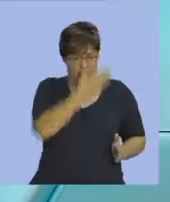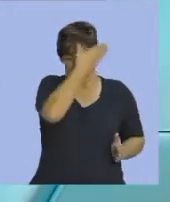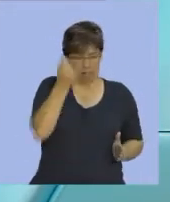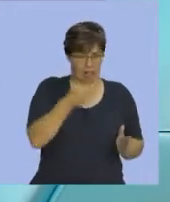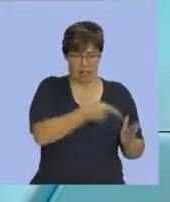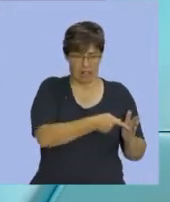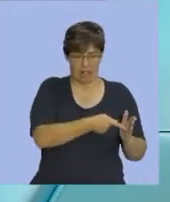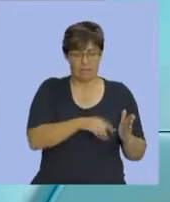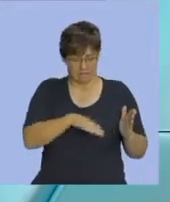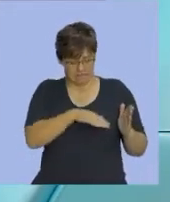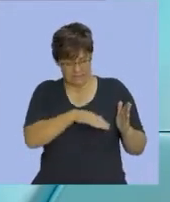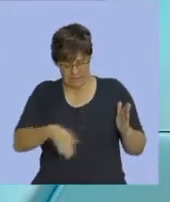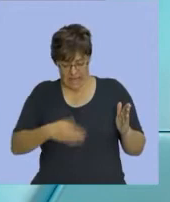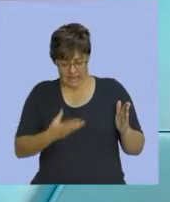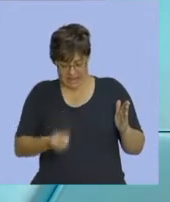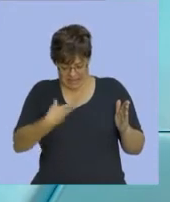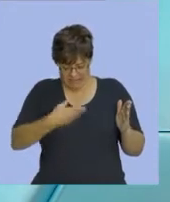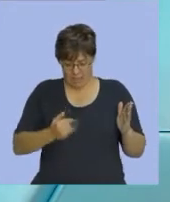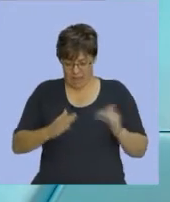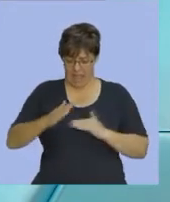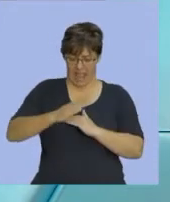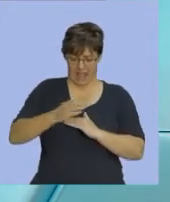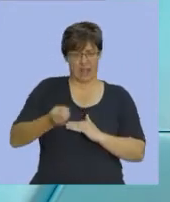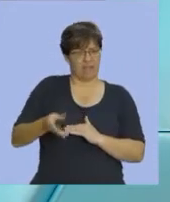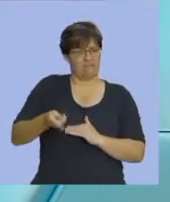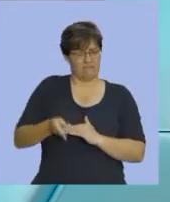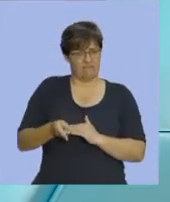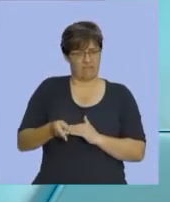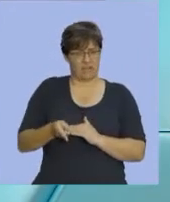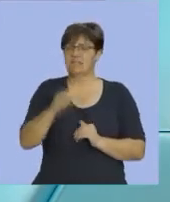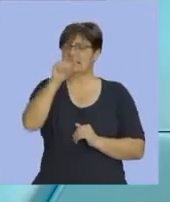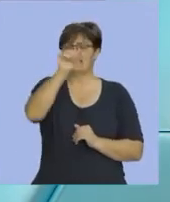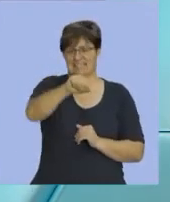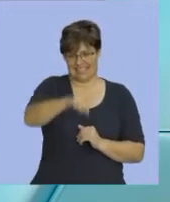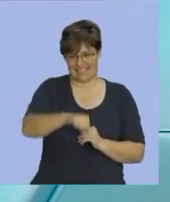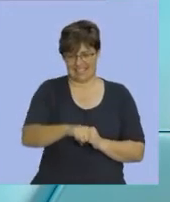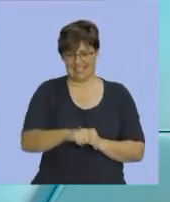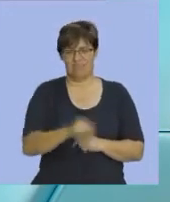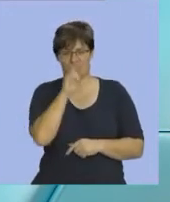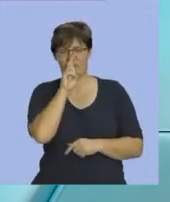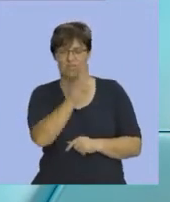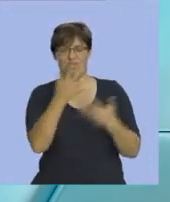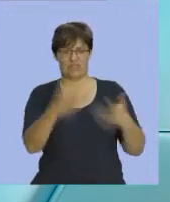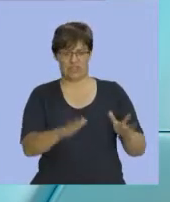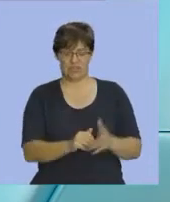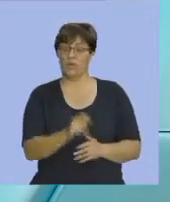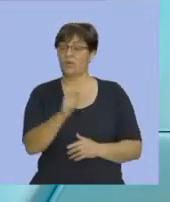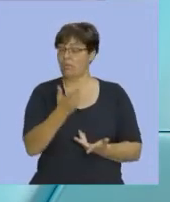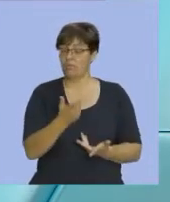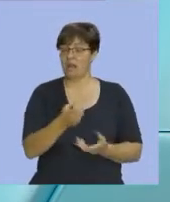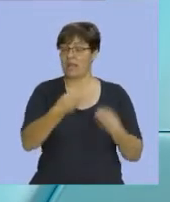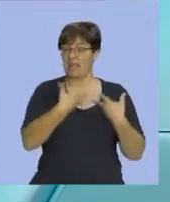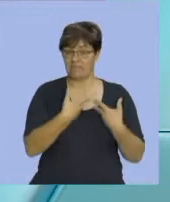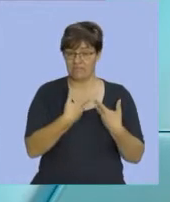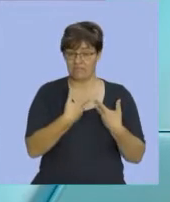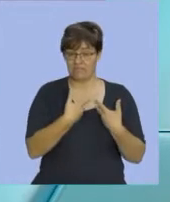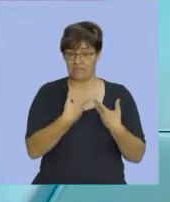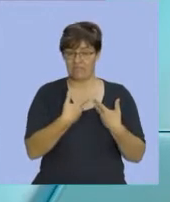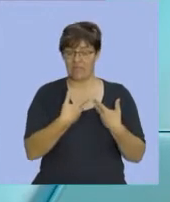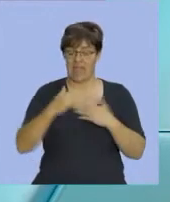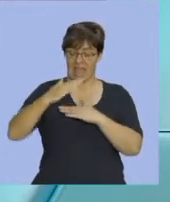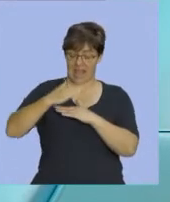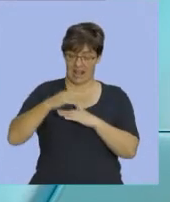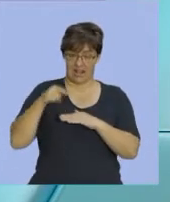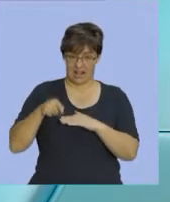1 side and an angle? And the answer also is yes, we saw that. If I'm given what? 1